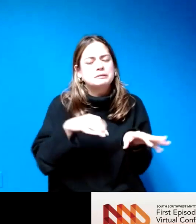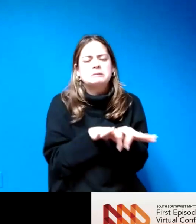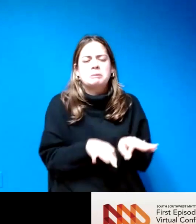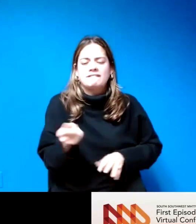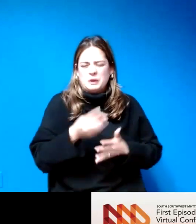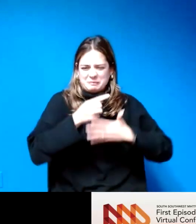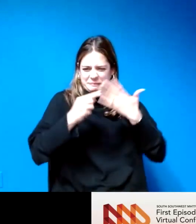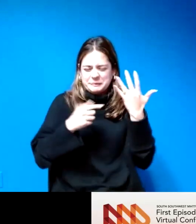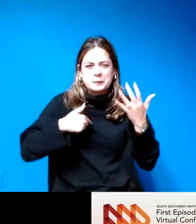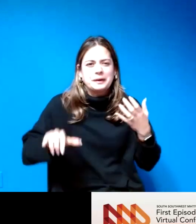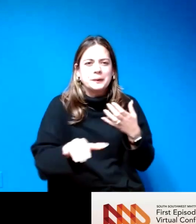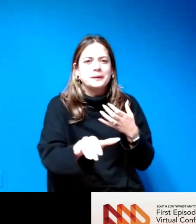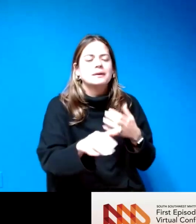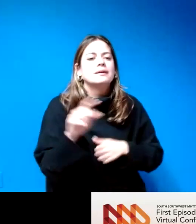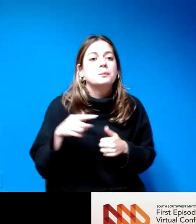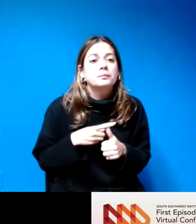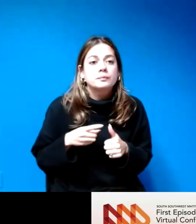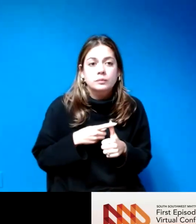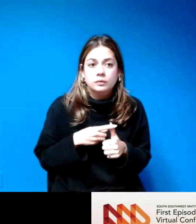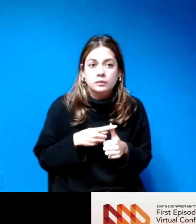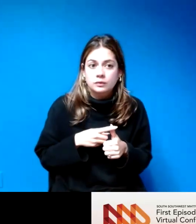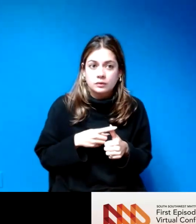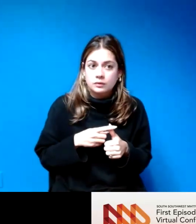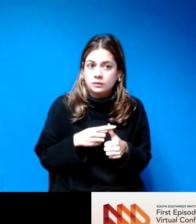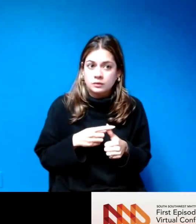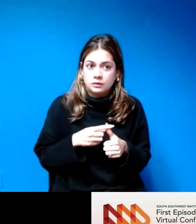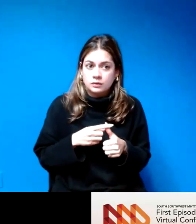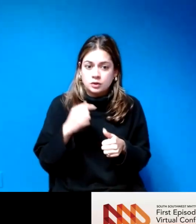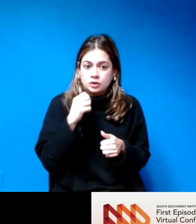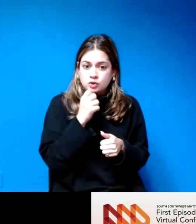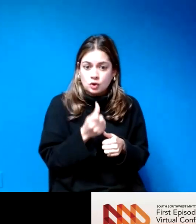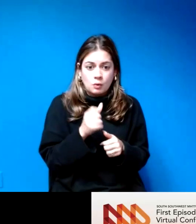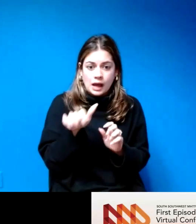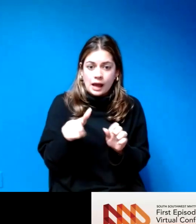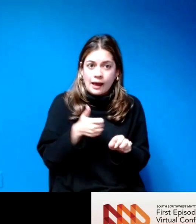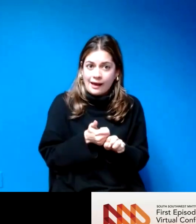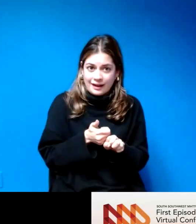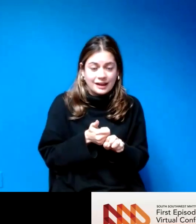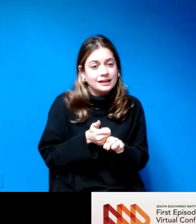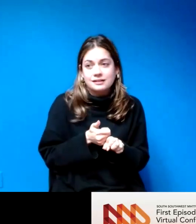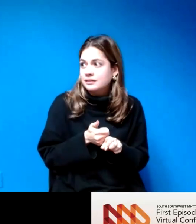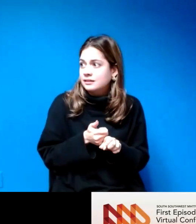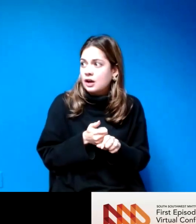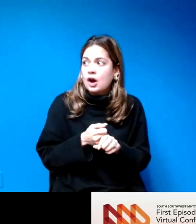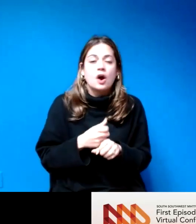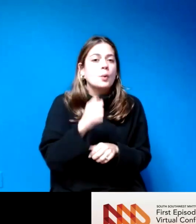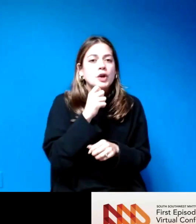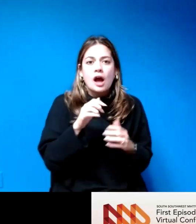One of it is that we don't hide vulnerability. So when we are as a